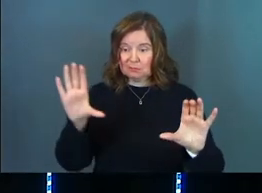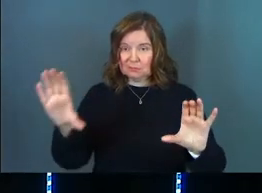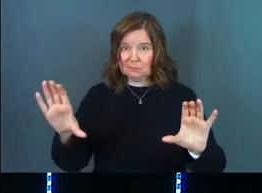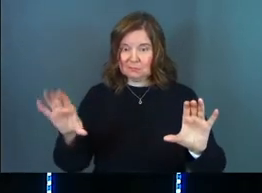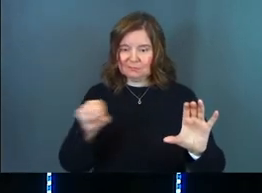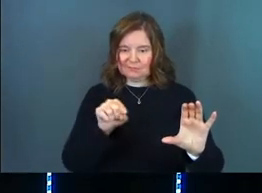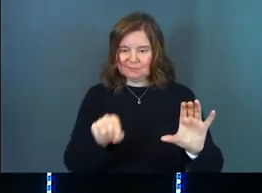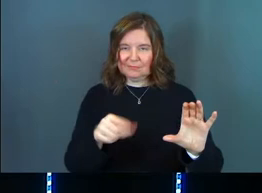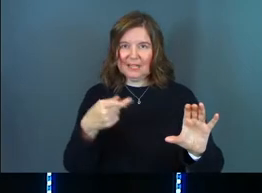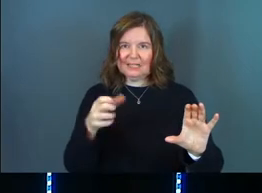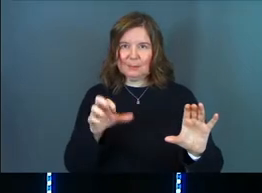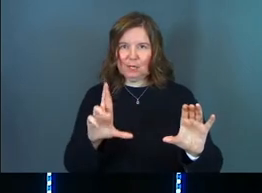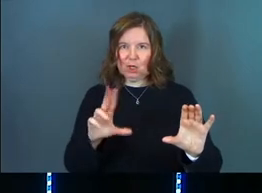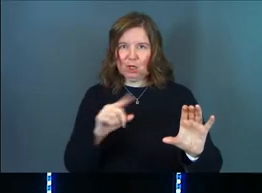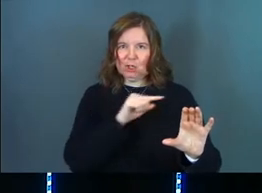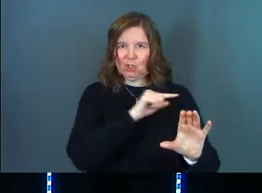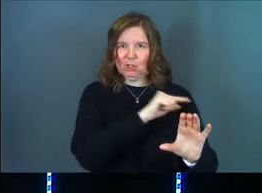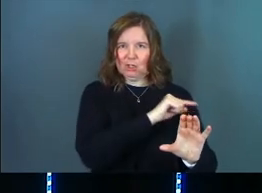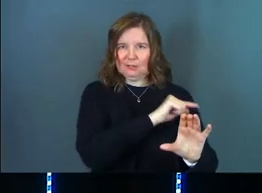is Peter.